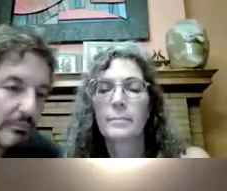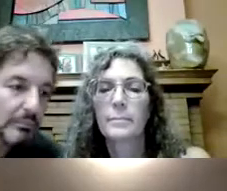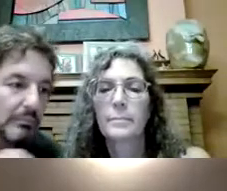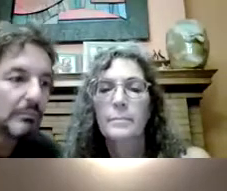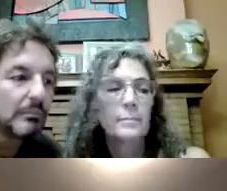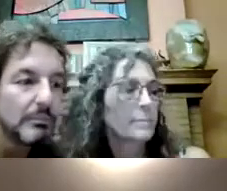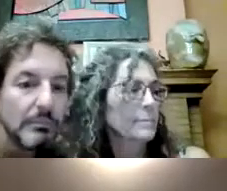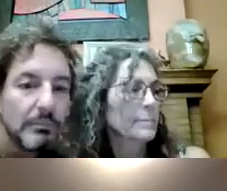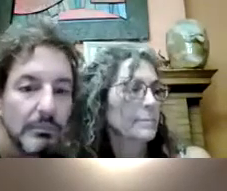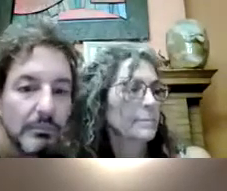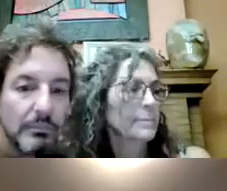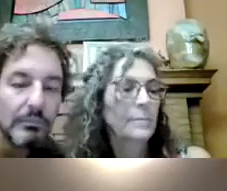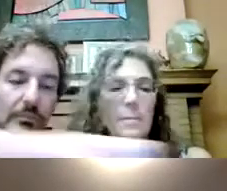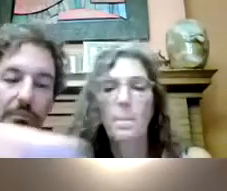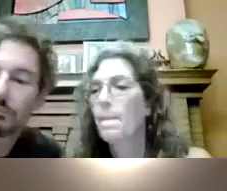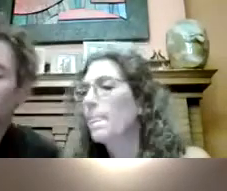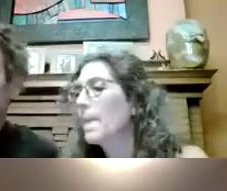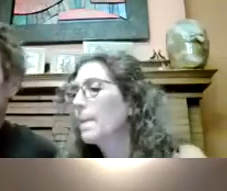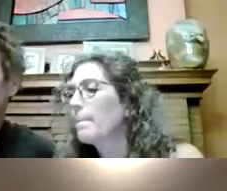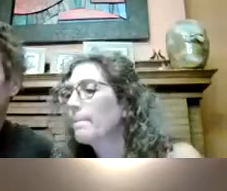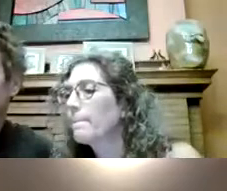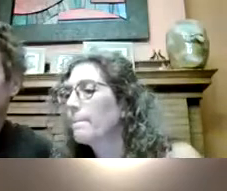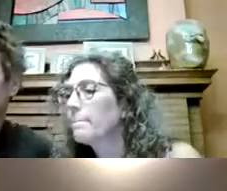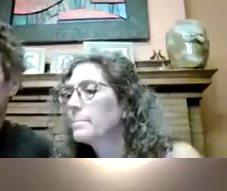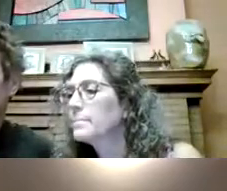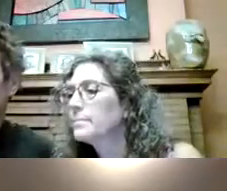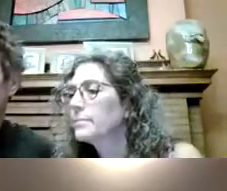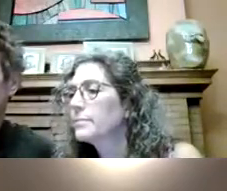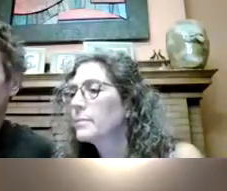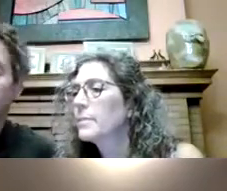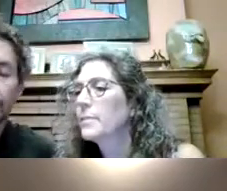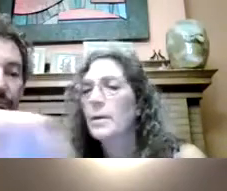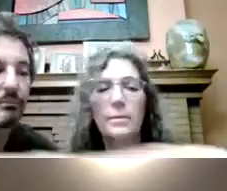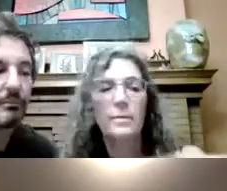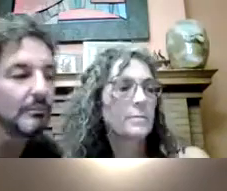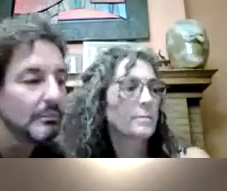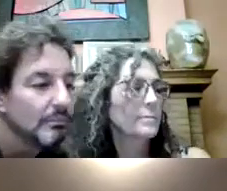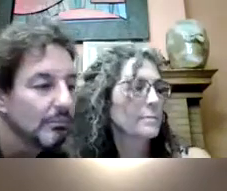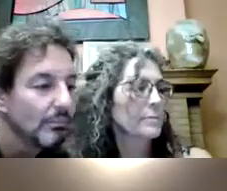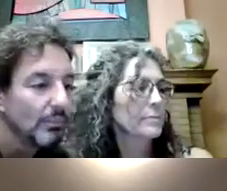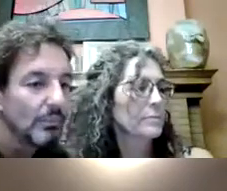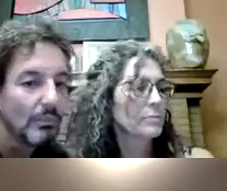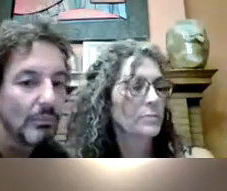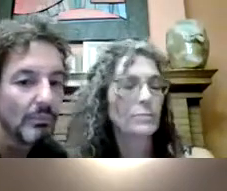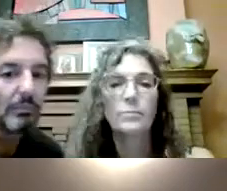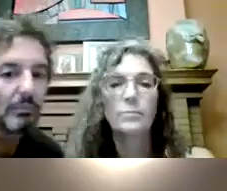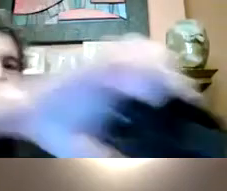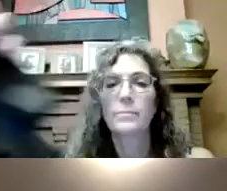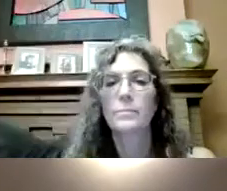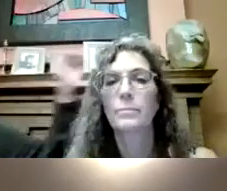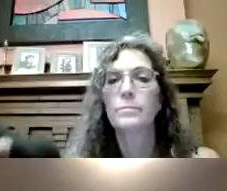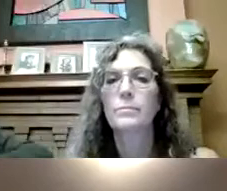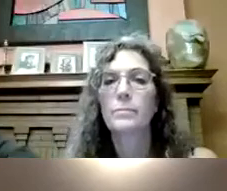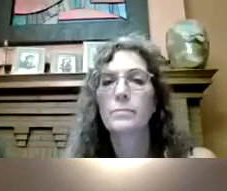from the raised hands, and then I'll switch it back again to Anna for comments and questions from the chat. So I'm gonna call Richard and